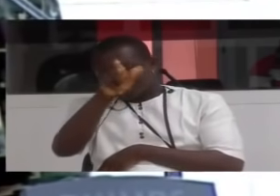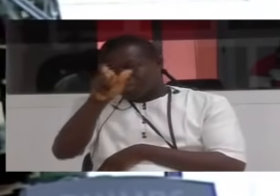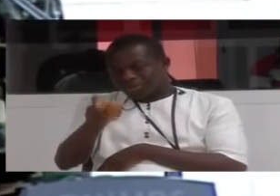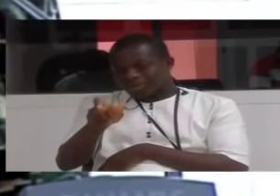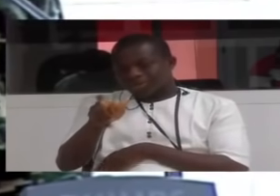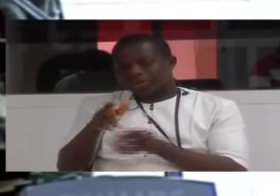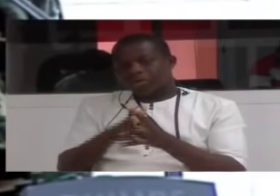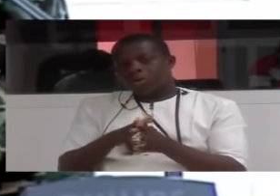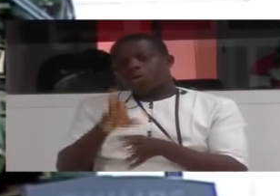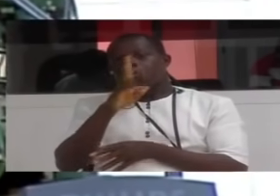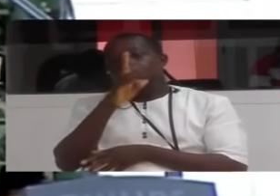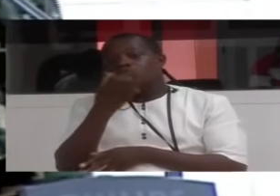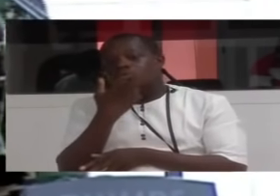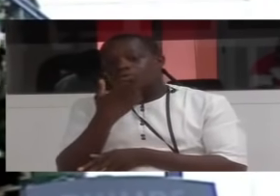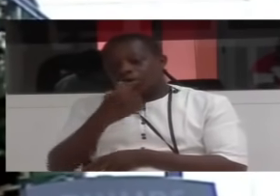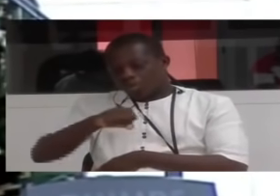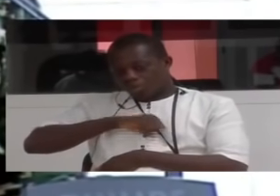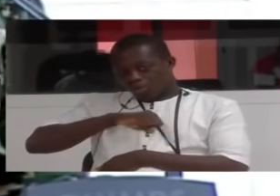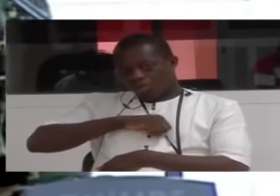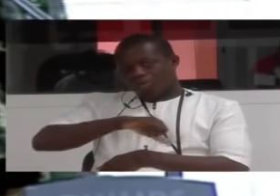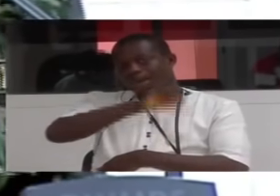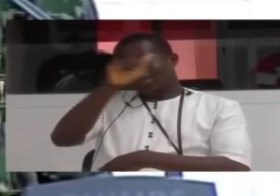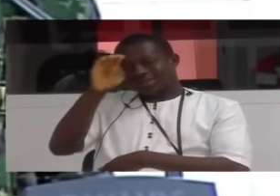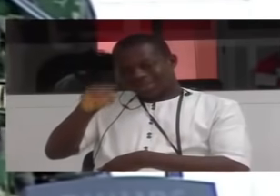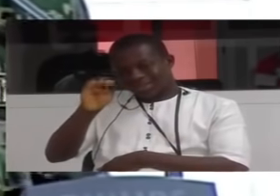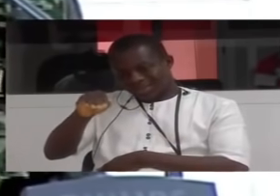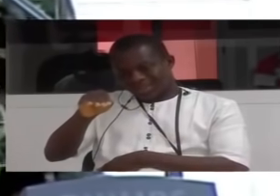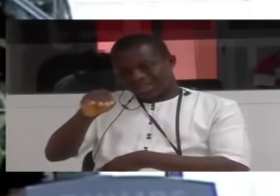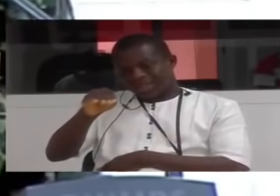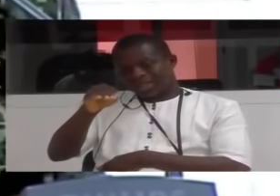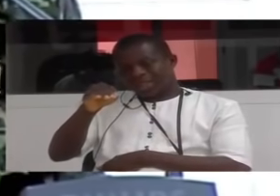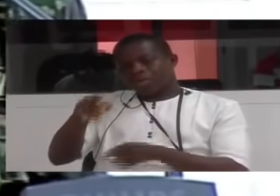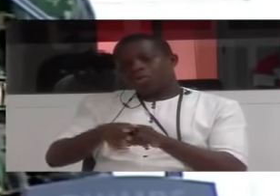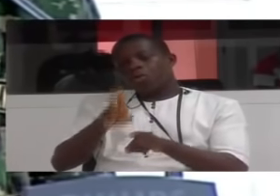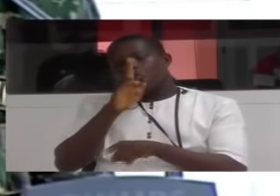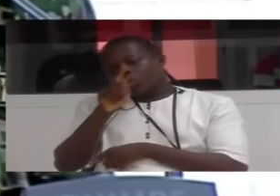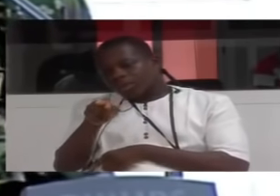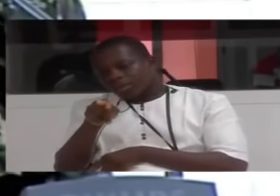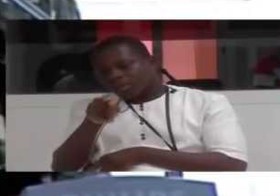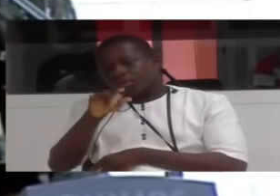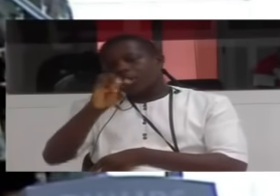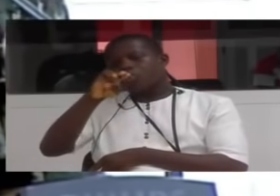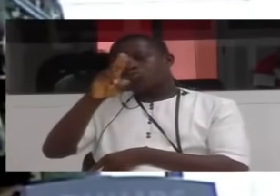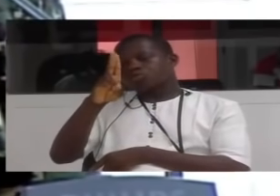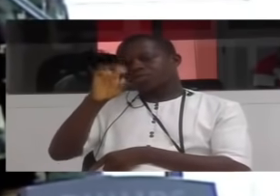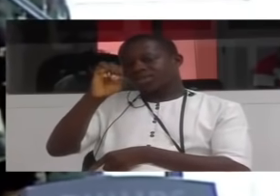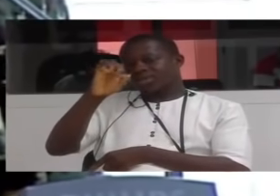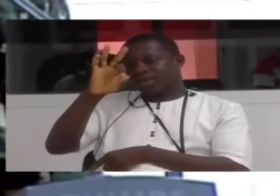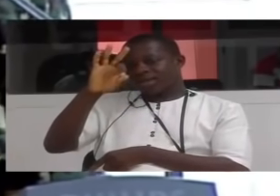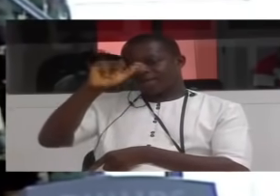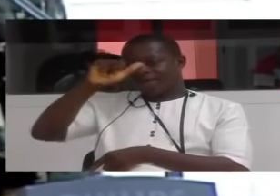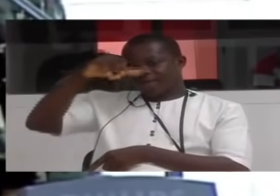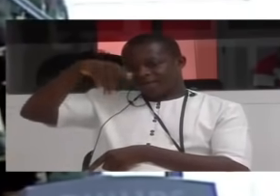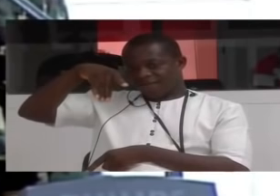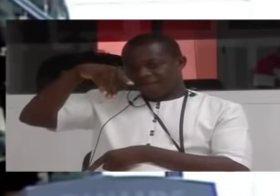see this guy. Borom number bi ak borom taxi bi. And who would that be? Koku moy kan? Moy Mustafa Koli. Go out onto the road, do all